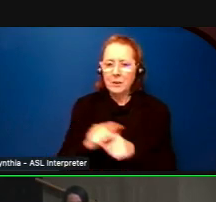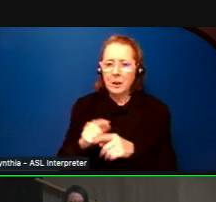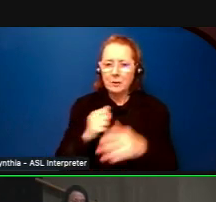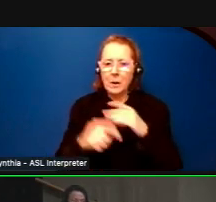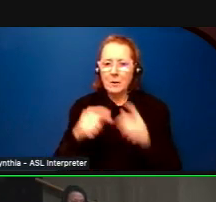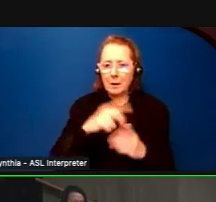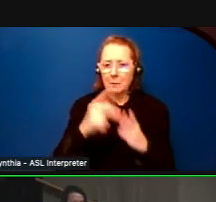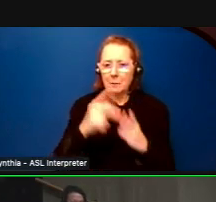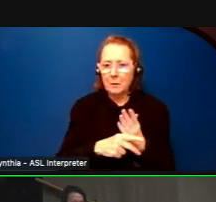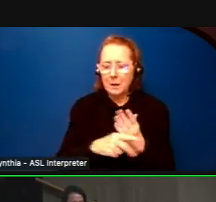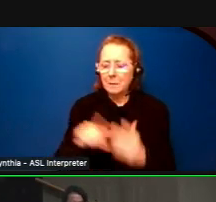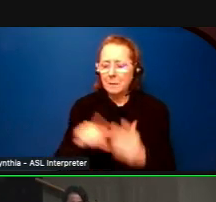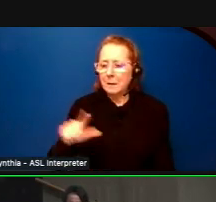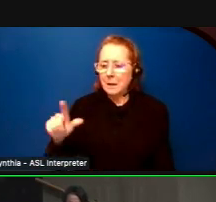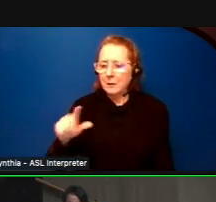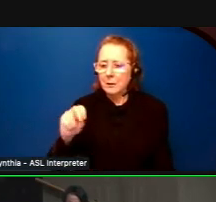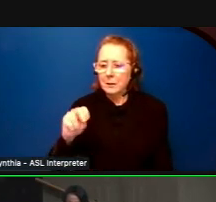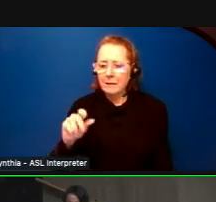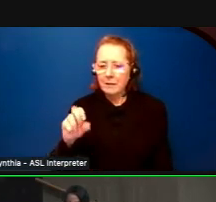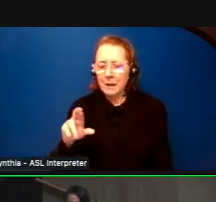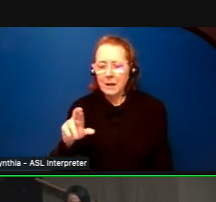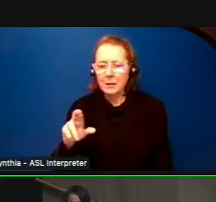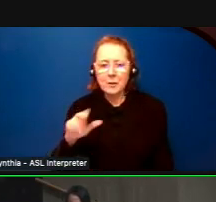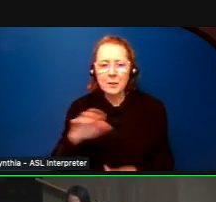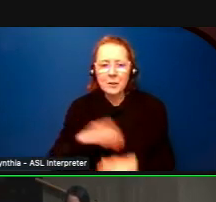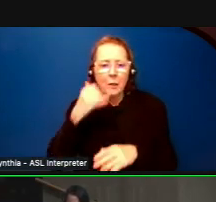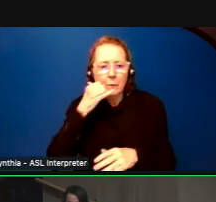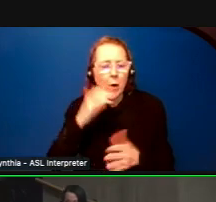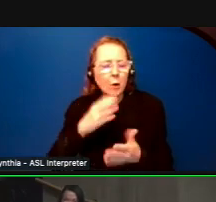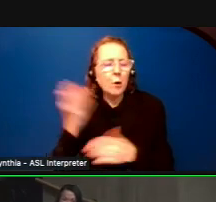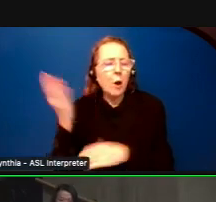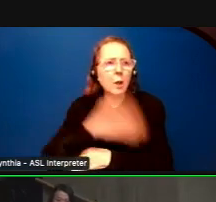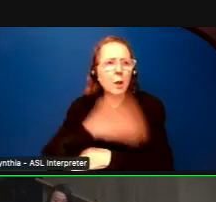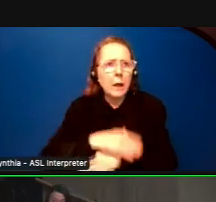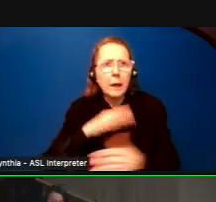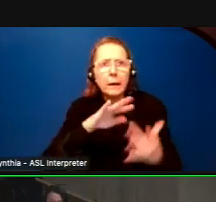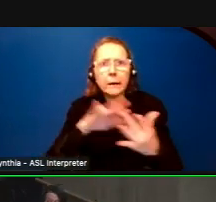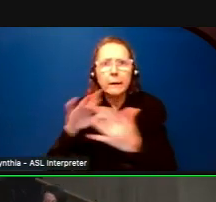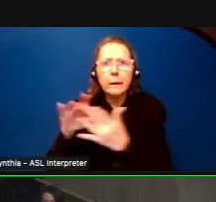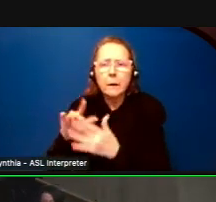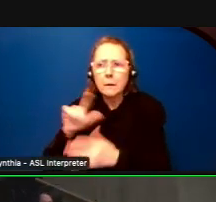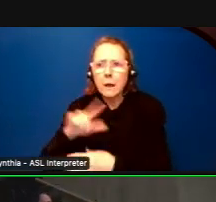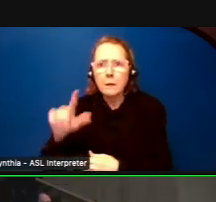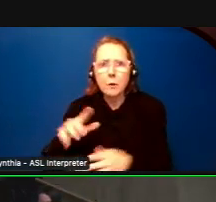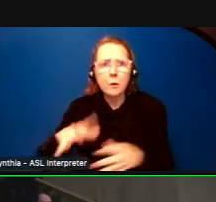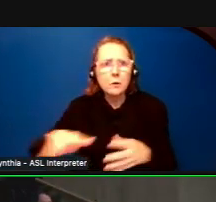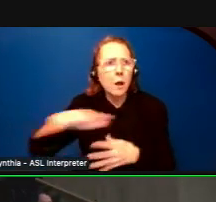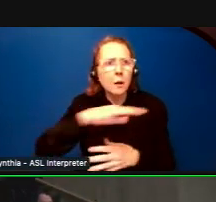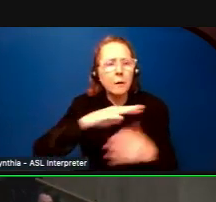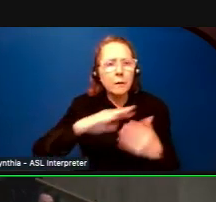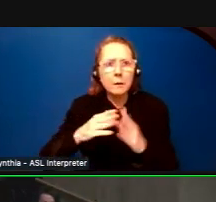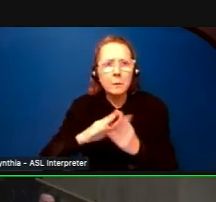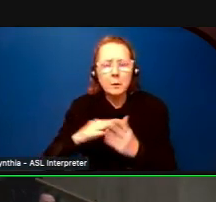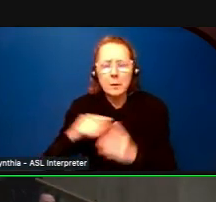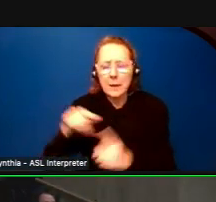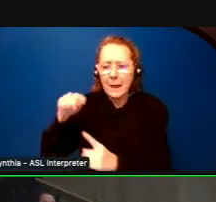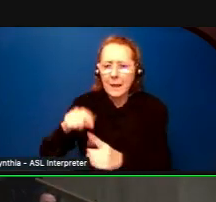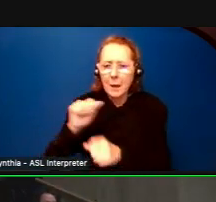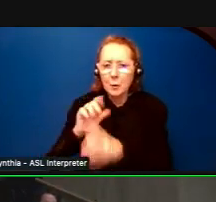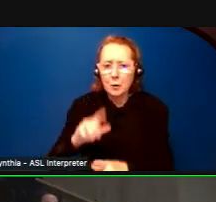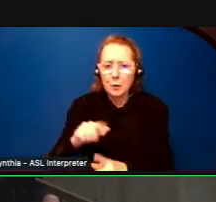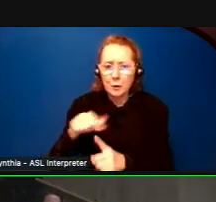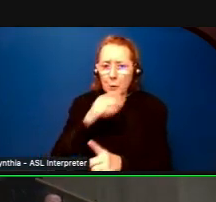navigator spends all day on the phone connecting to landlords in the community. And she has really connected and made